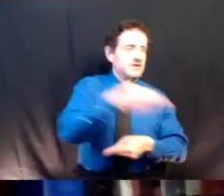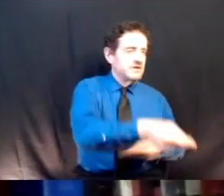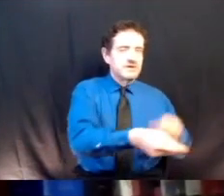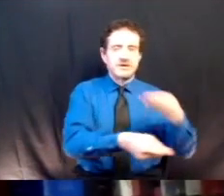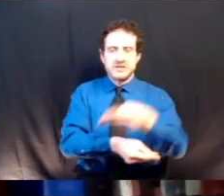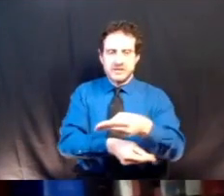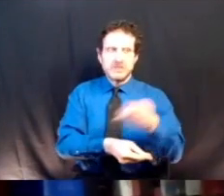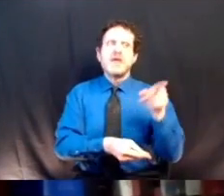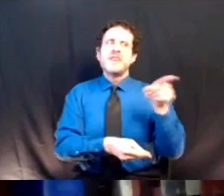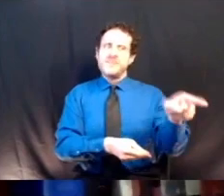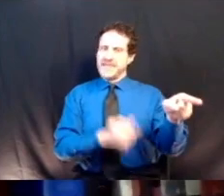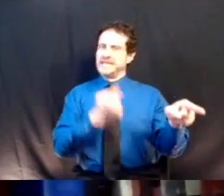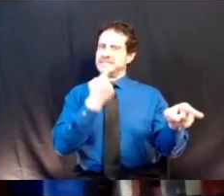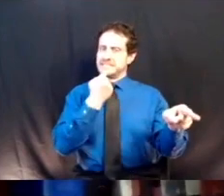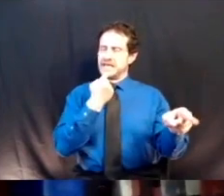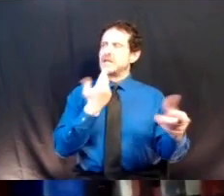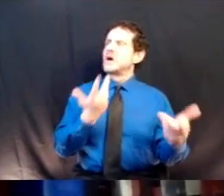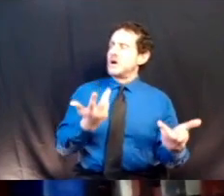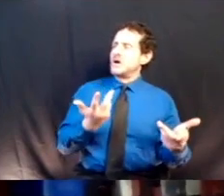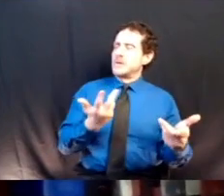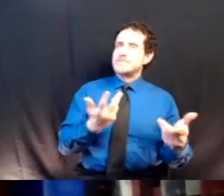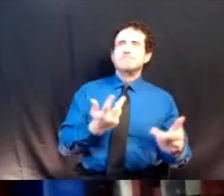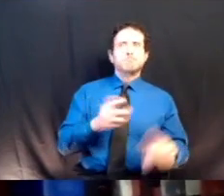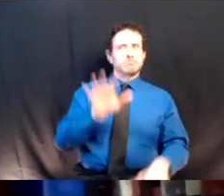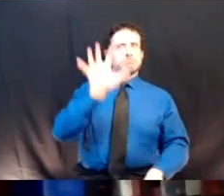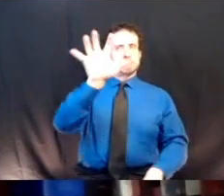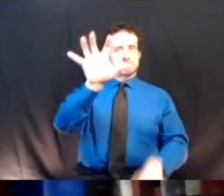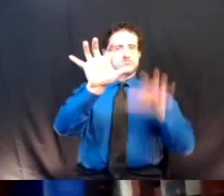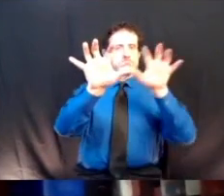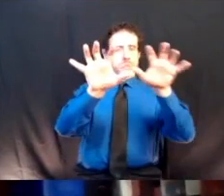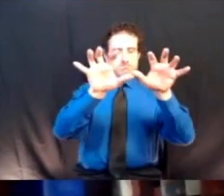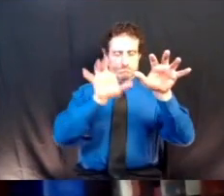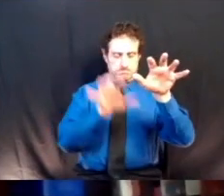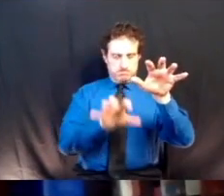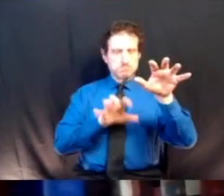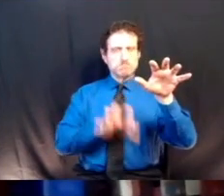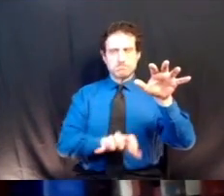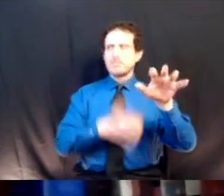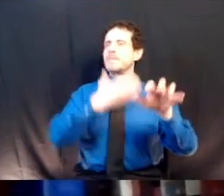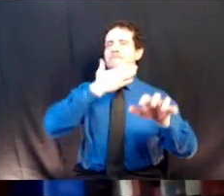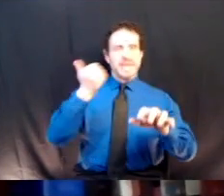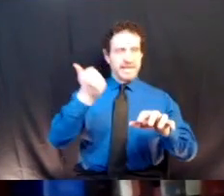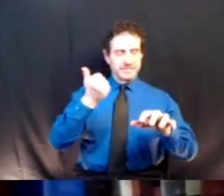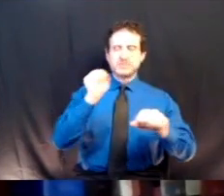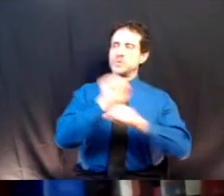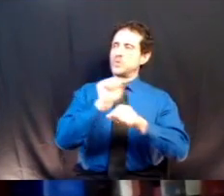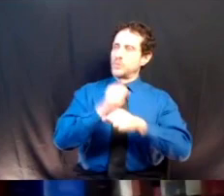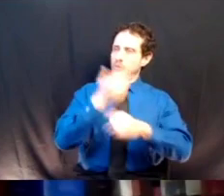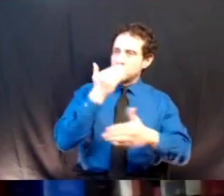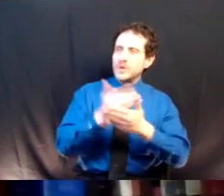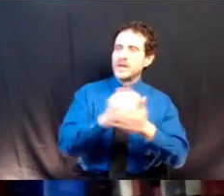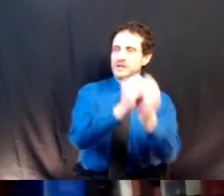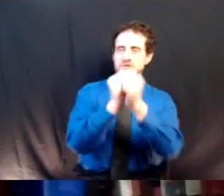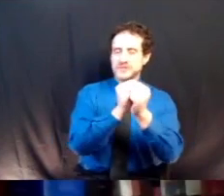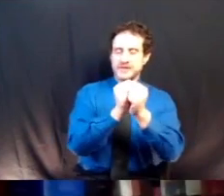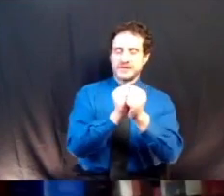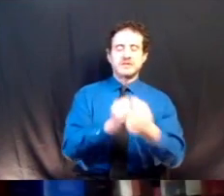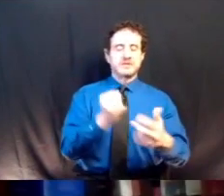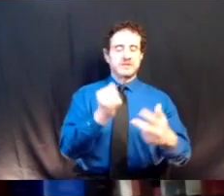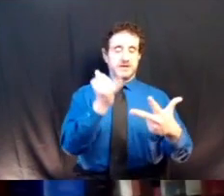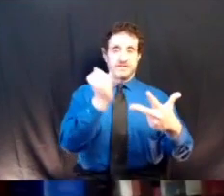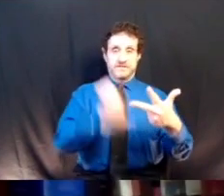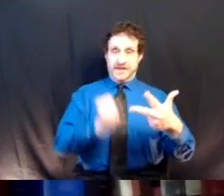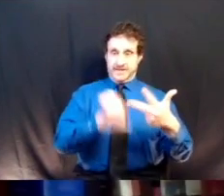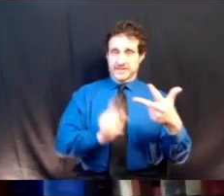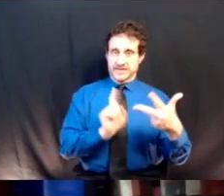us and told us that these are the pairings of regions and that work well together. And then finally, there,